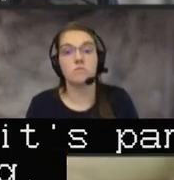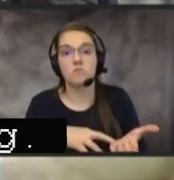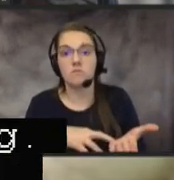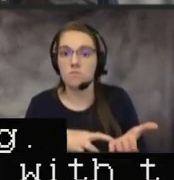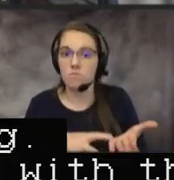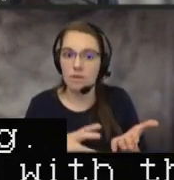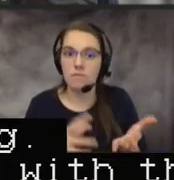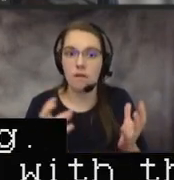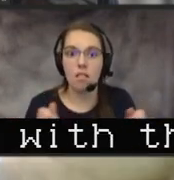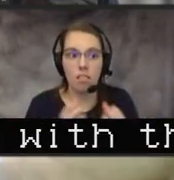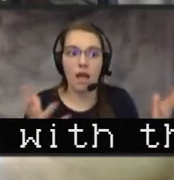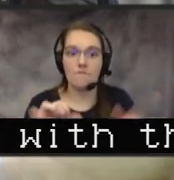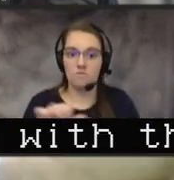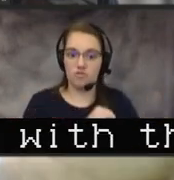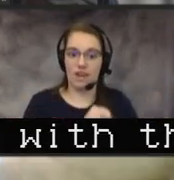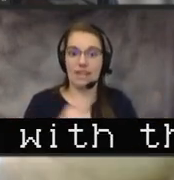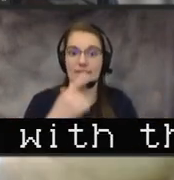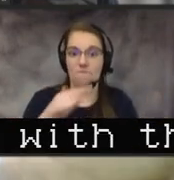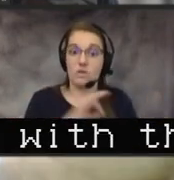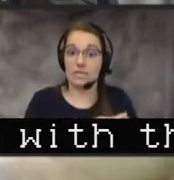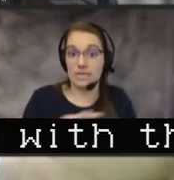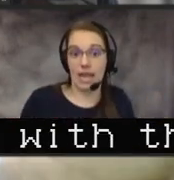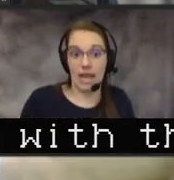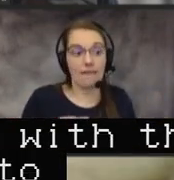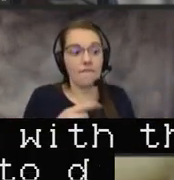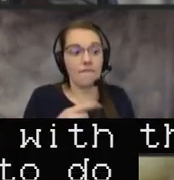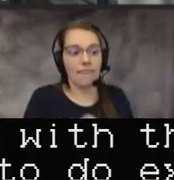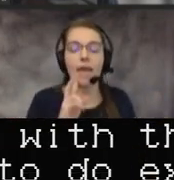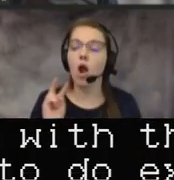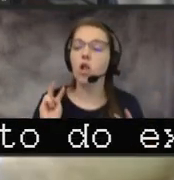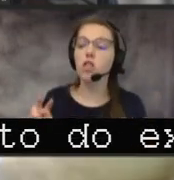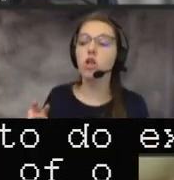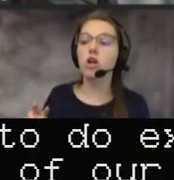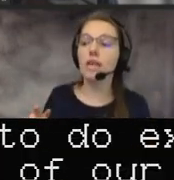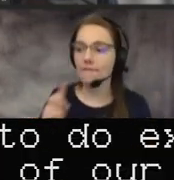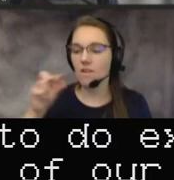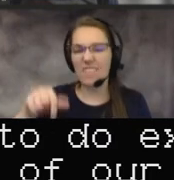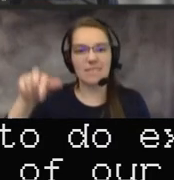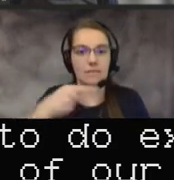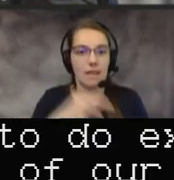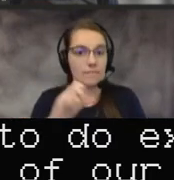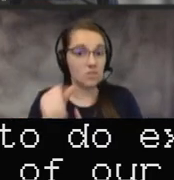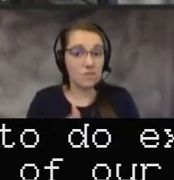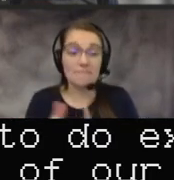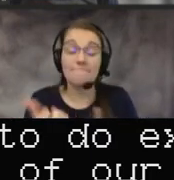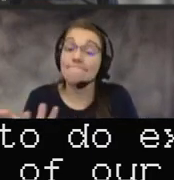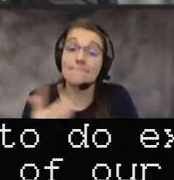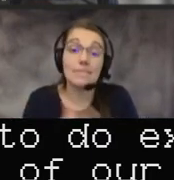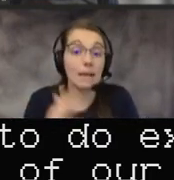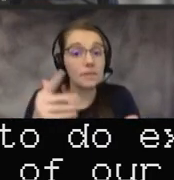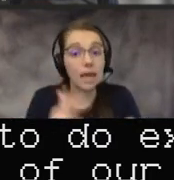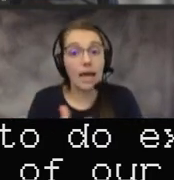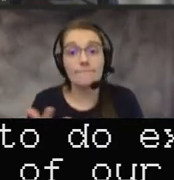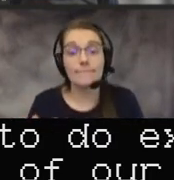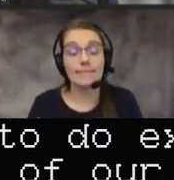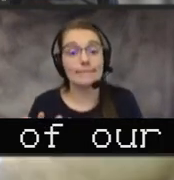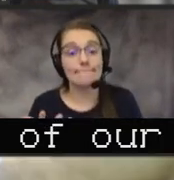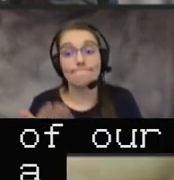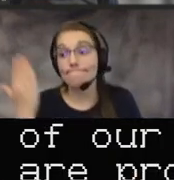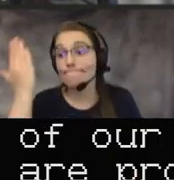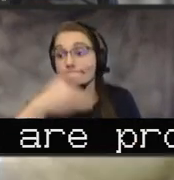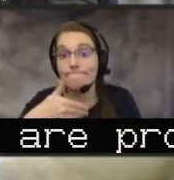staff. So they are looking for these situations. Sometimes it's just something that gets